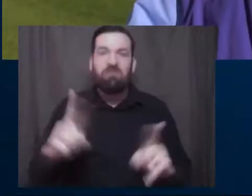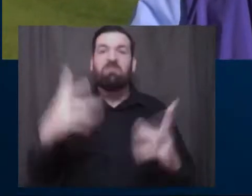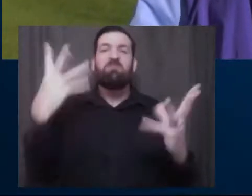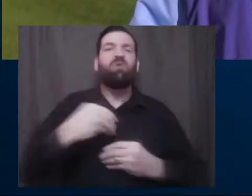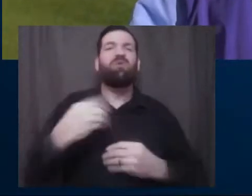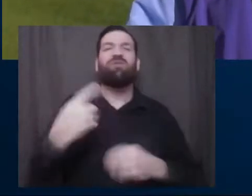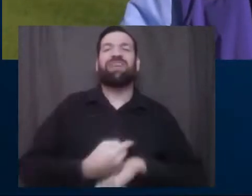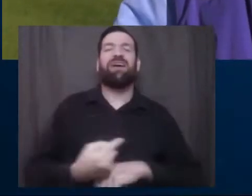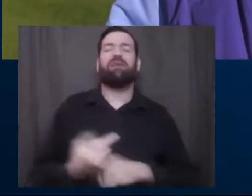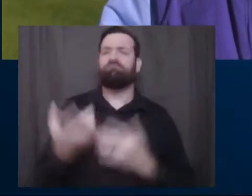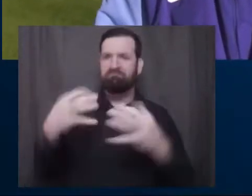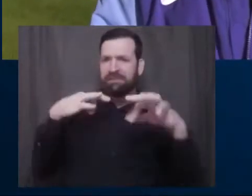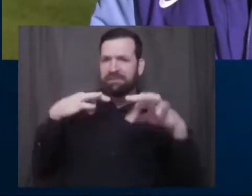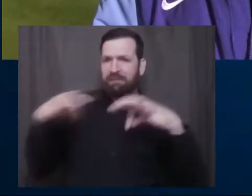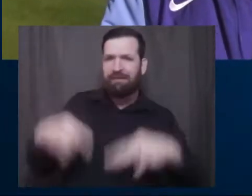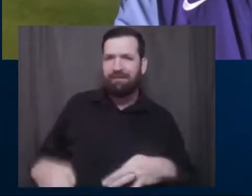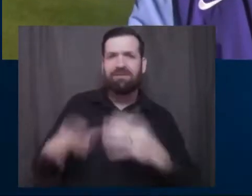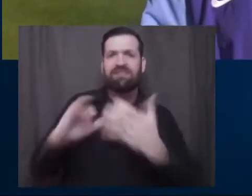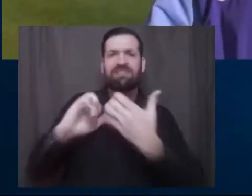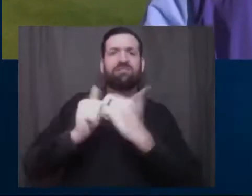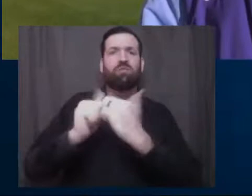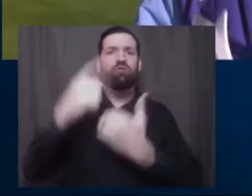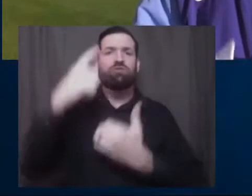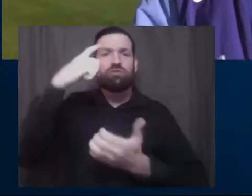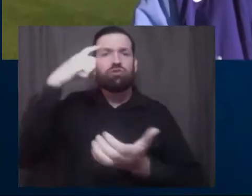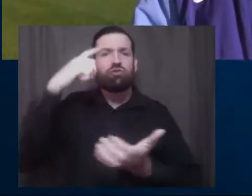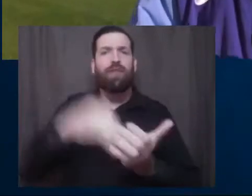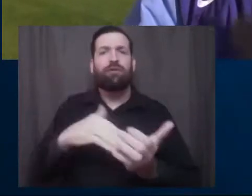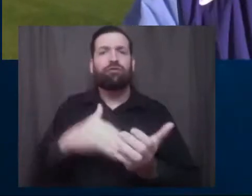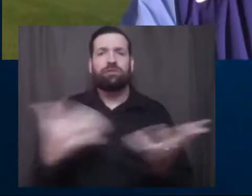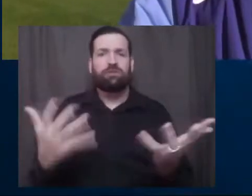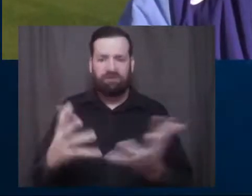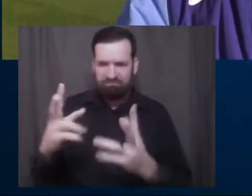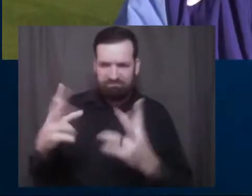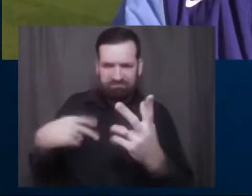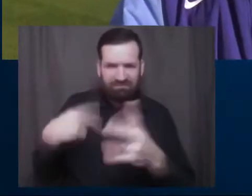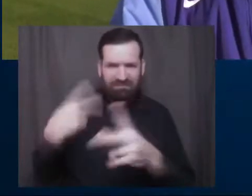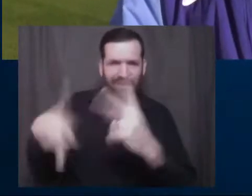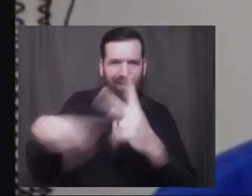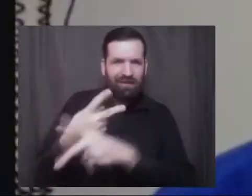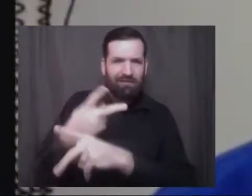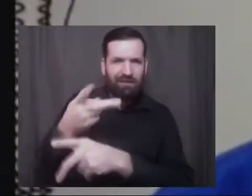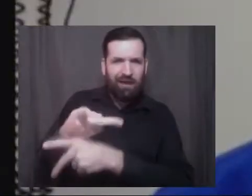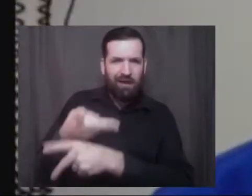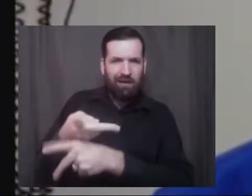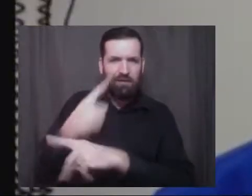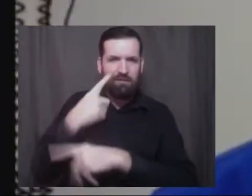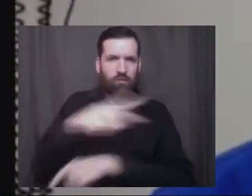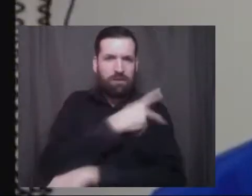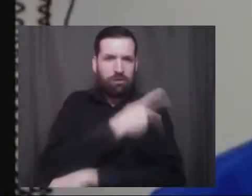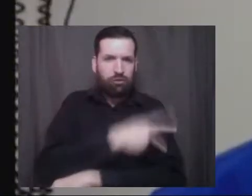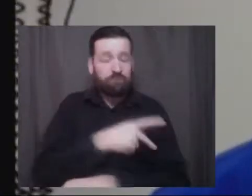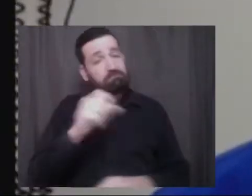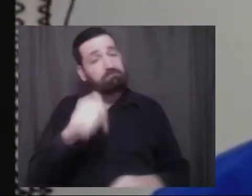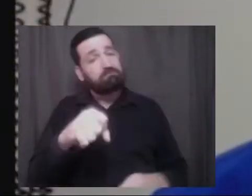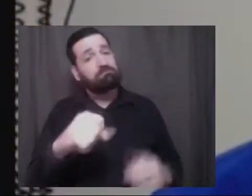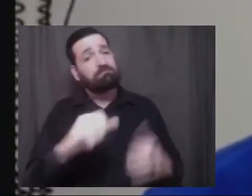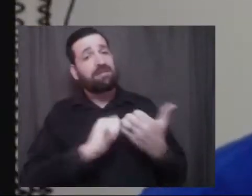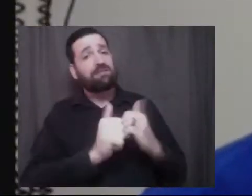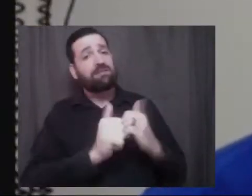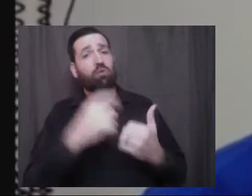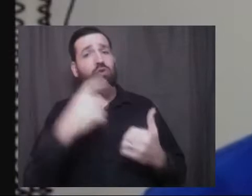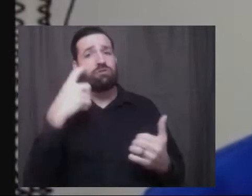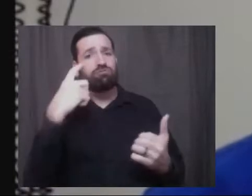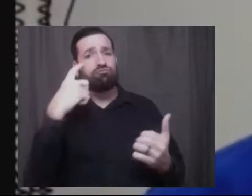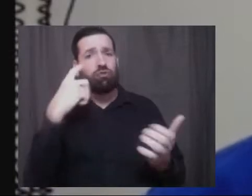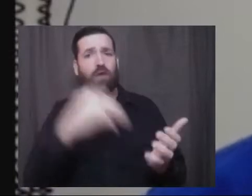what a sports neurologist does. What kind of care are you offering your patients specifically? Yeah, sure. So a sports neurologist, we take